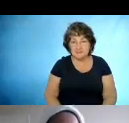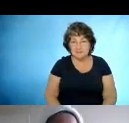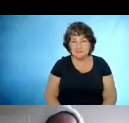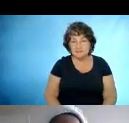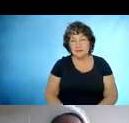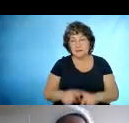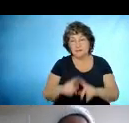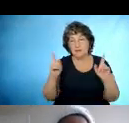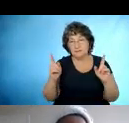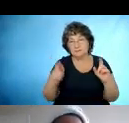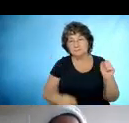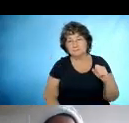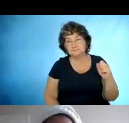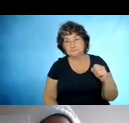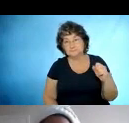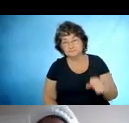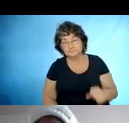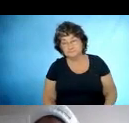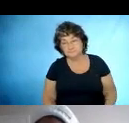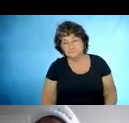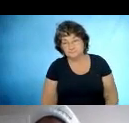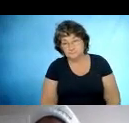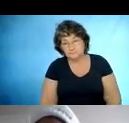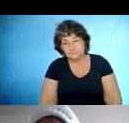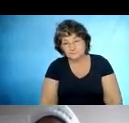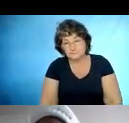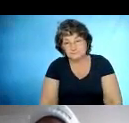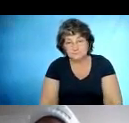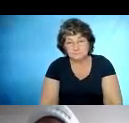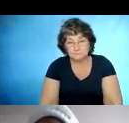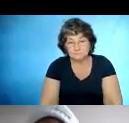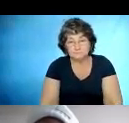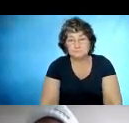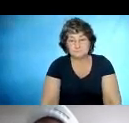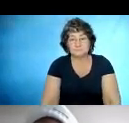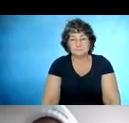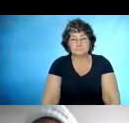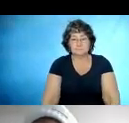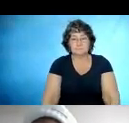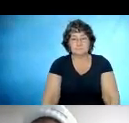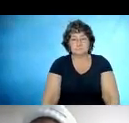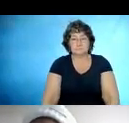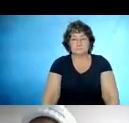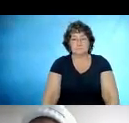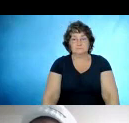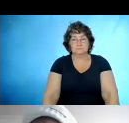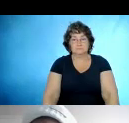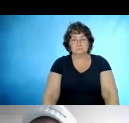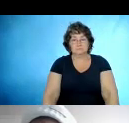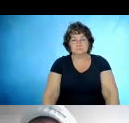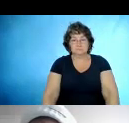by I go out by gym, dan and food and stuff.